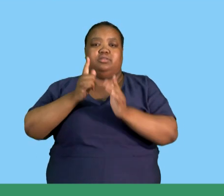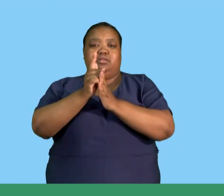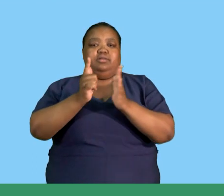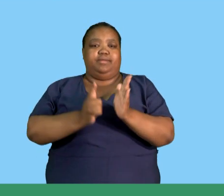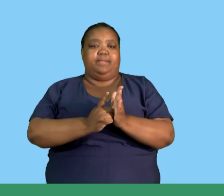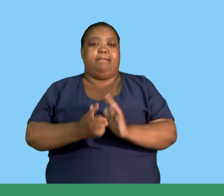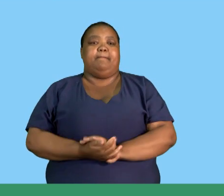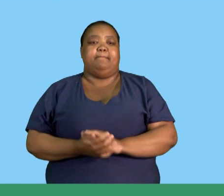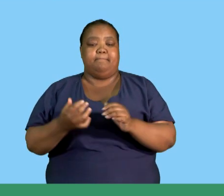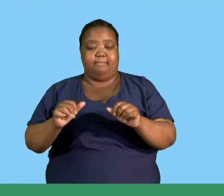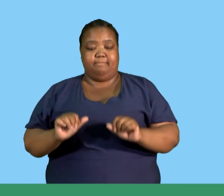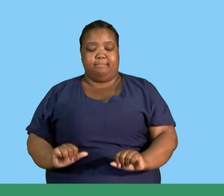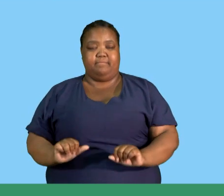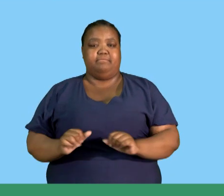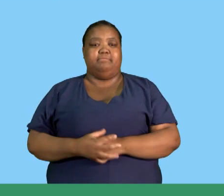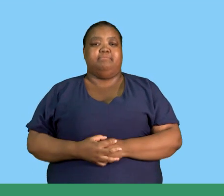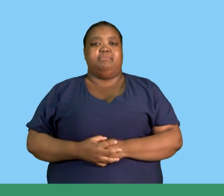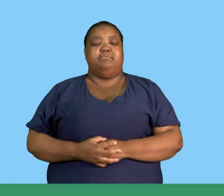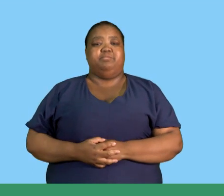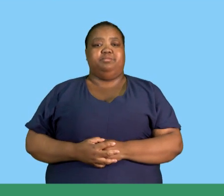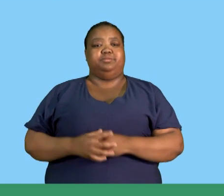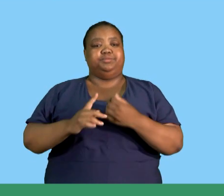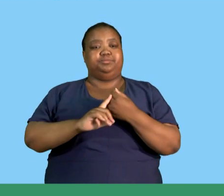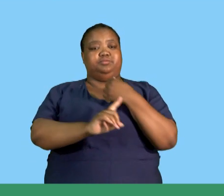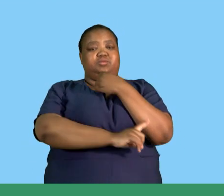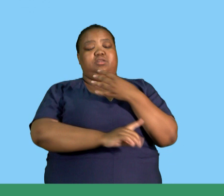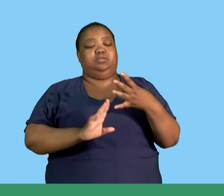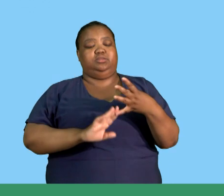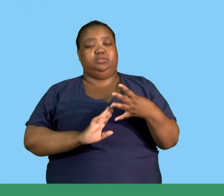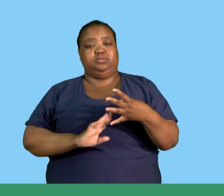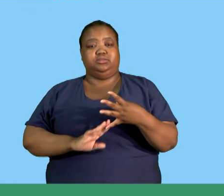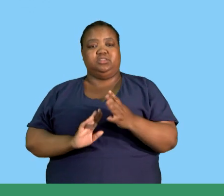answer. Now we are doing right. So the last